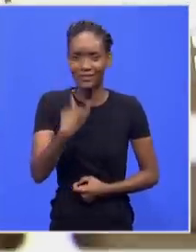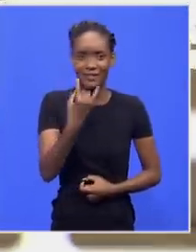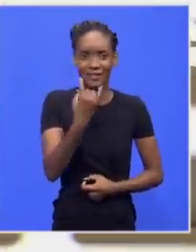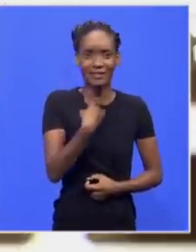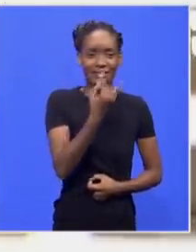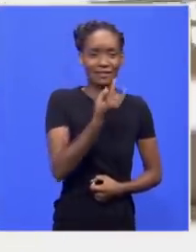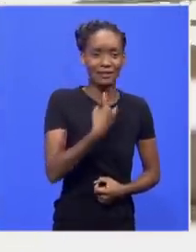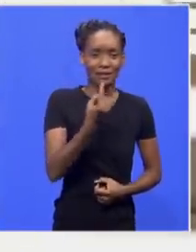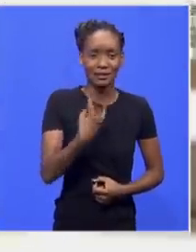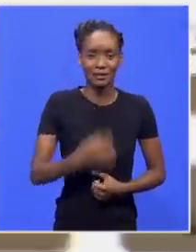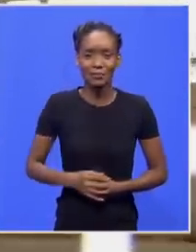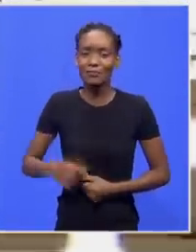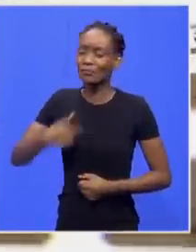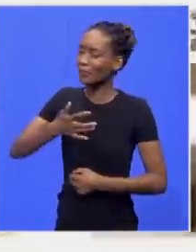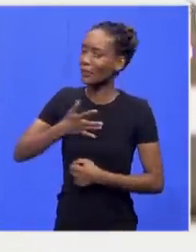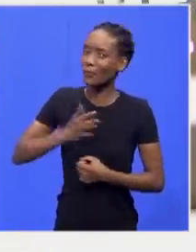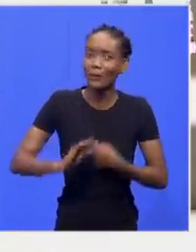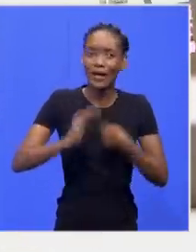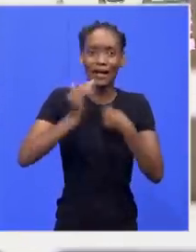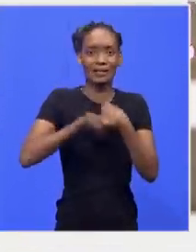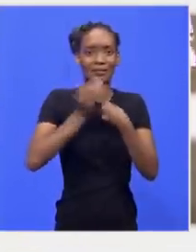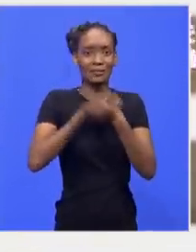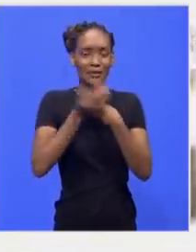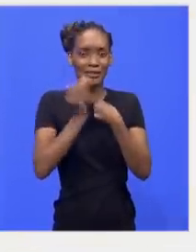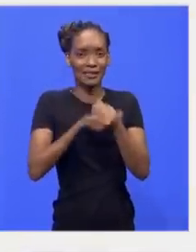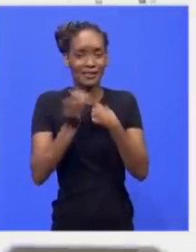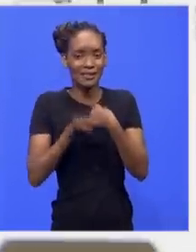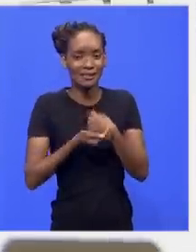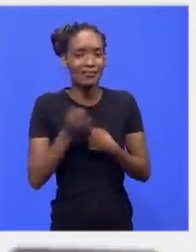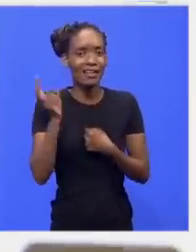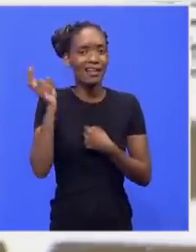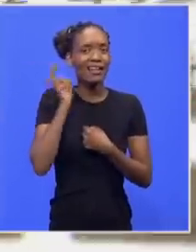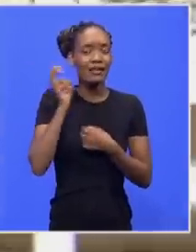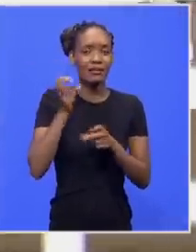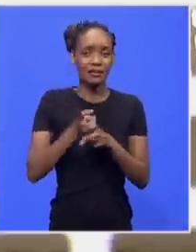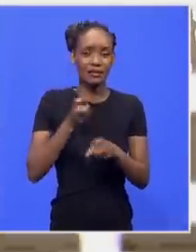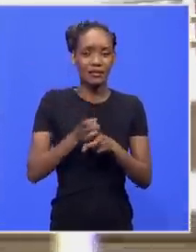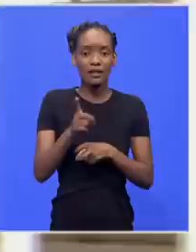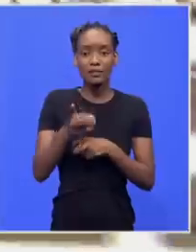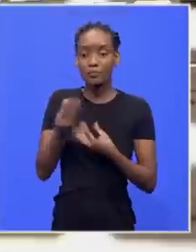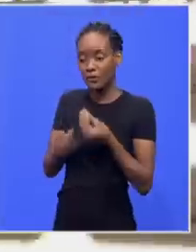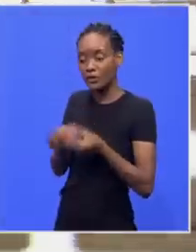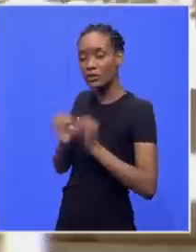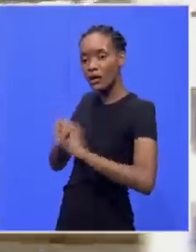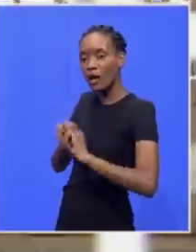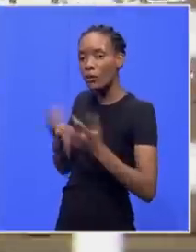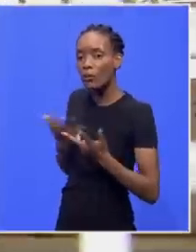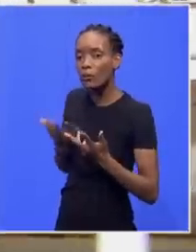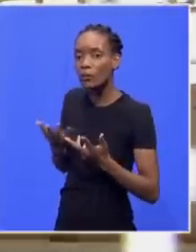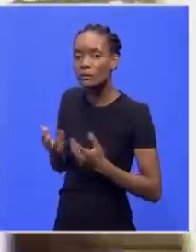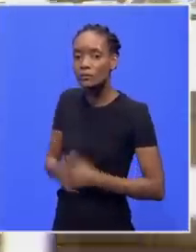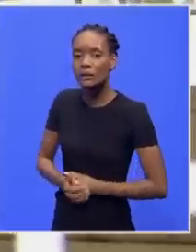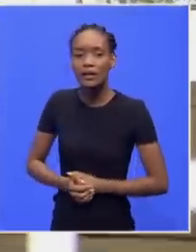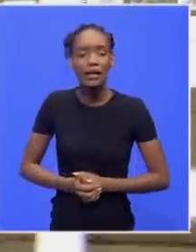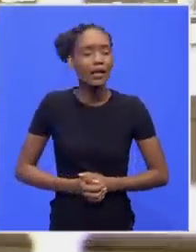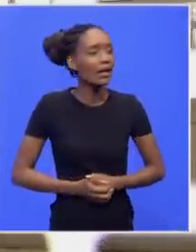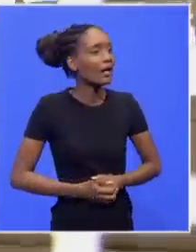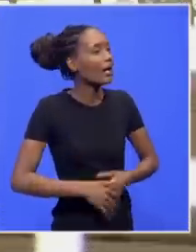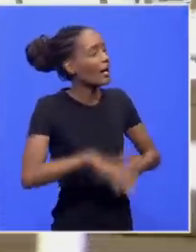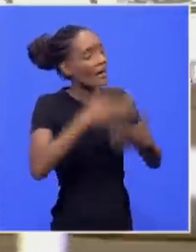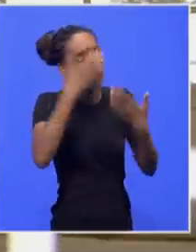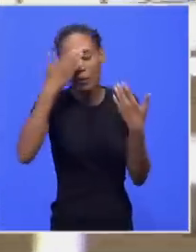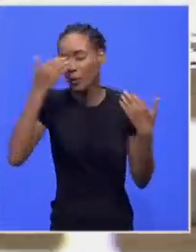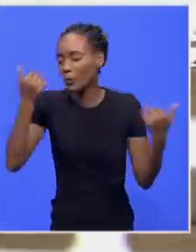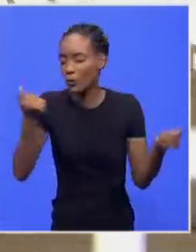I want protection for my kids. Where are your children? Where are your kids? I don't